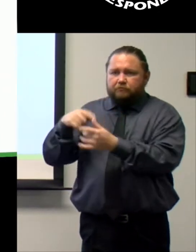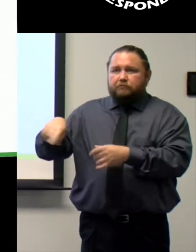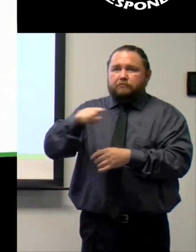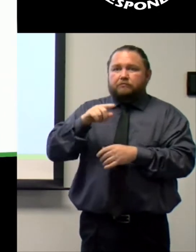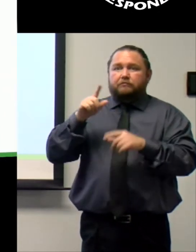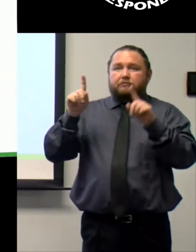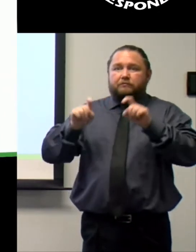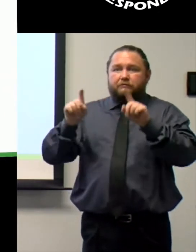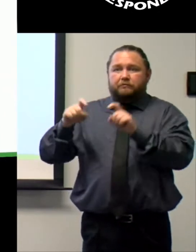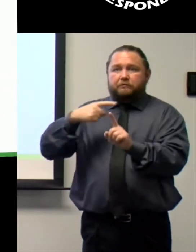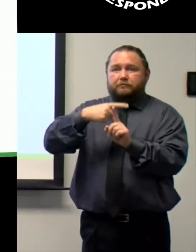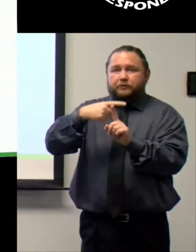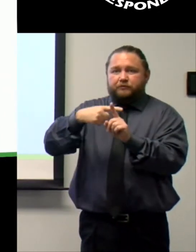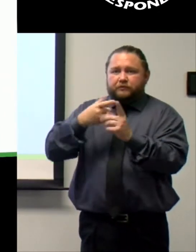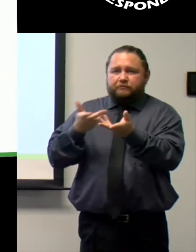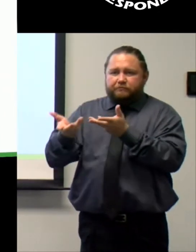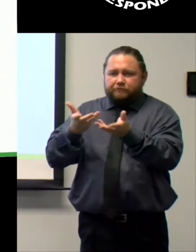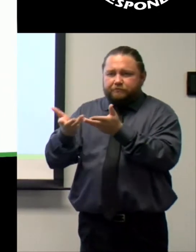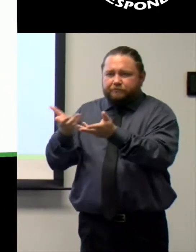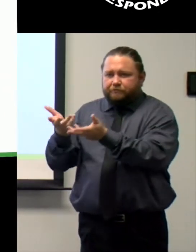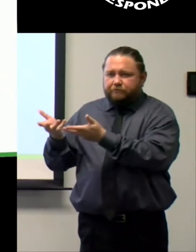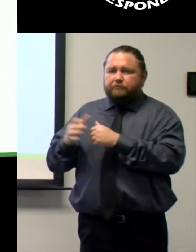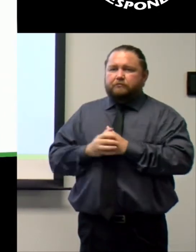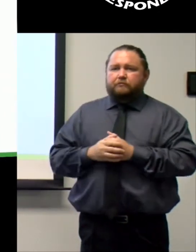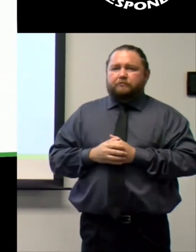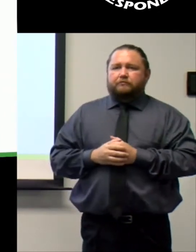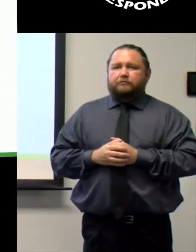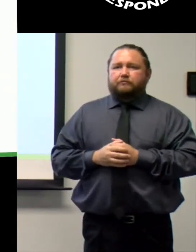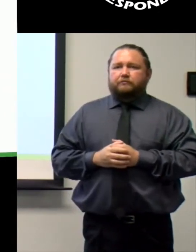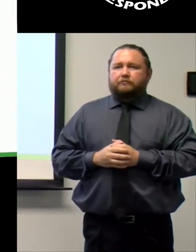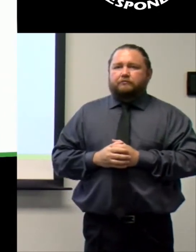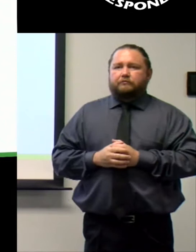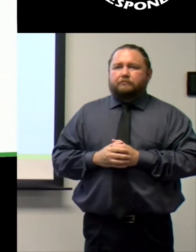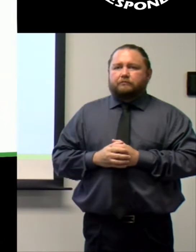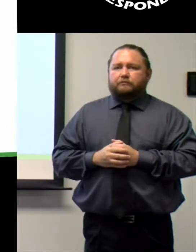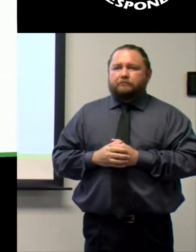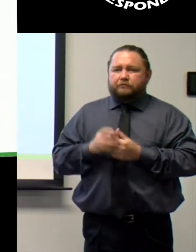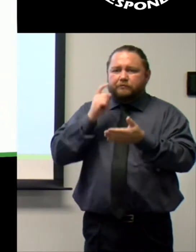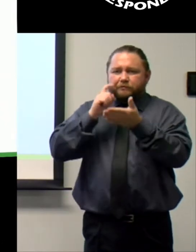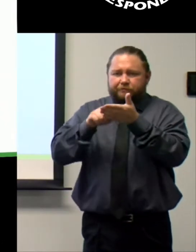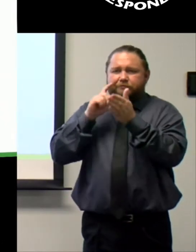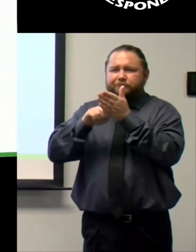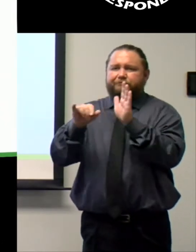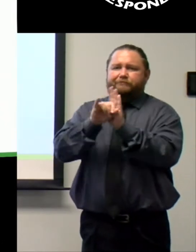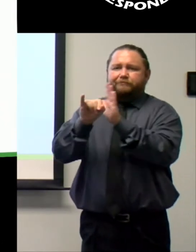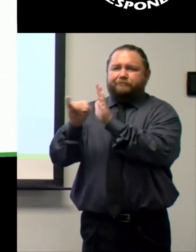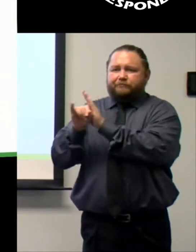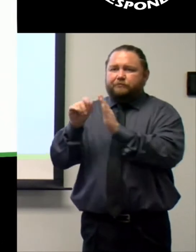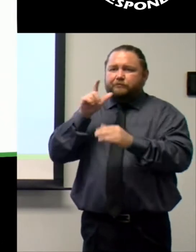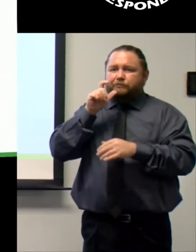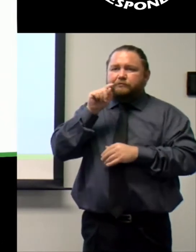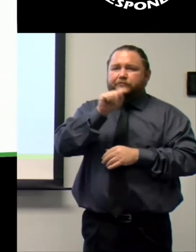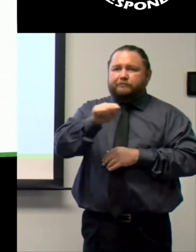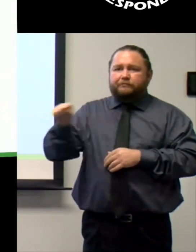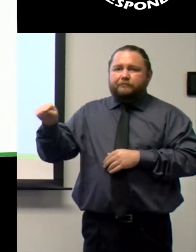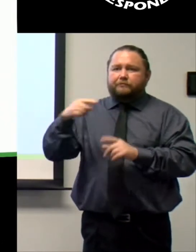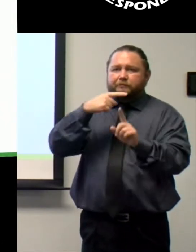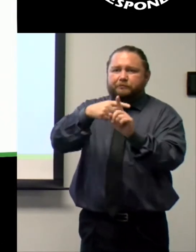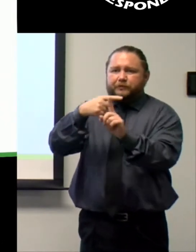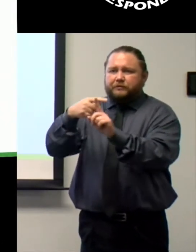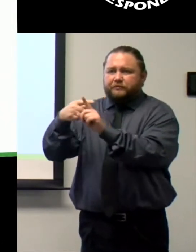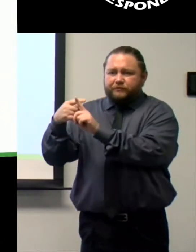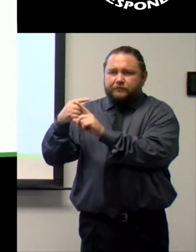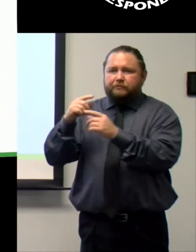that positive patient, positive for COVID-19, has had contact with in the days before